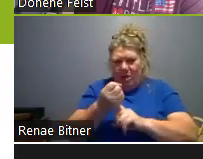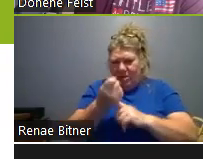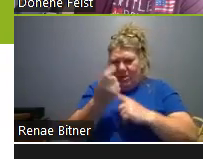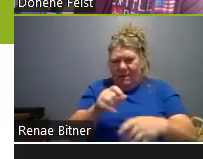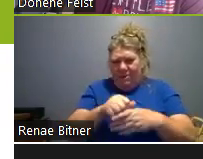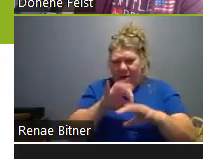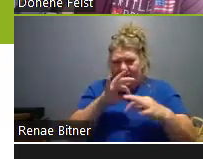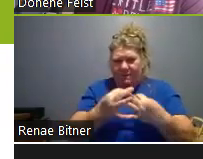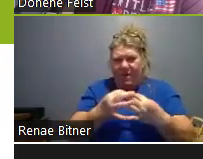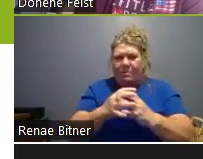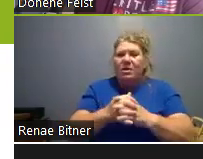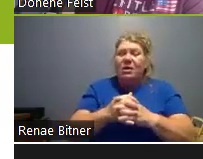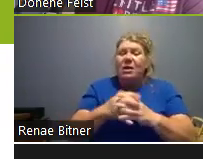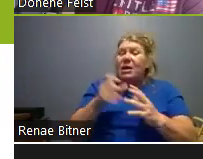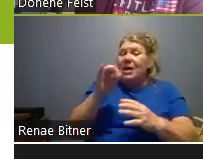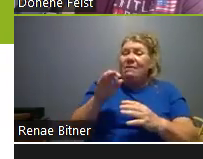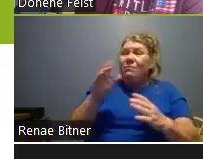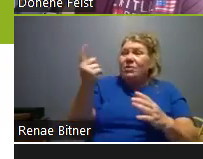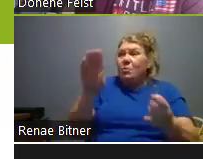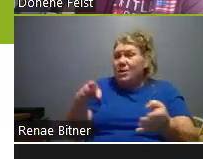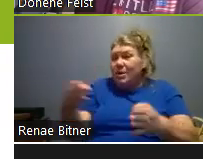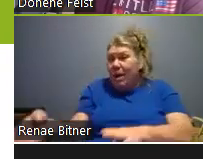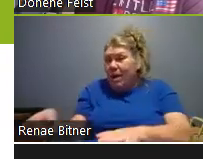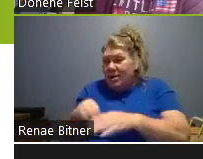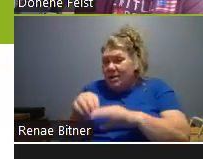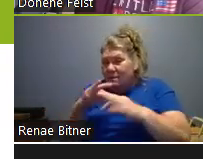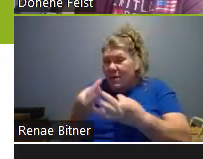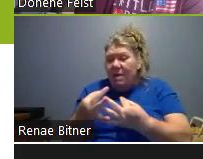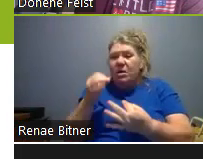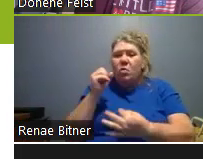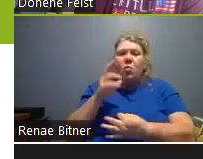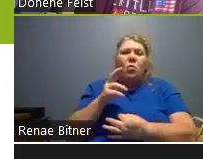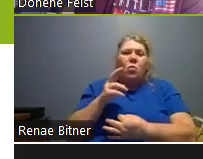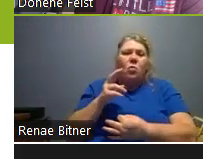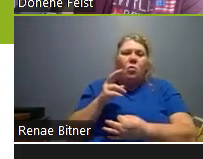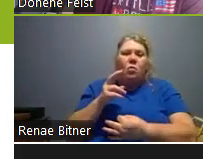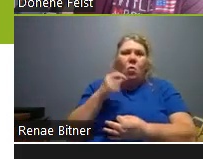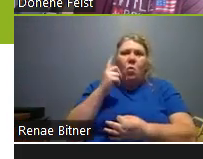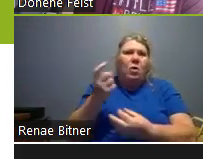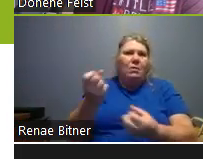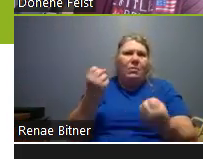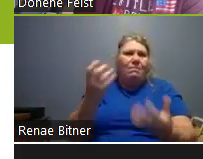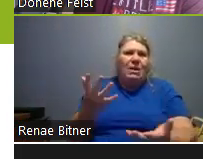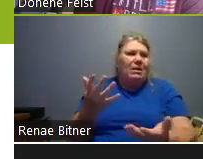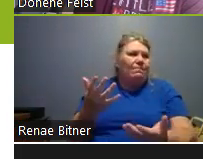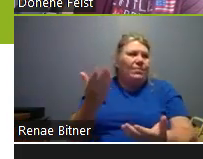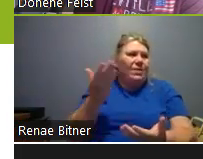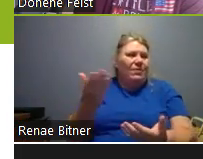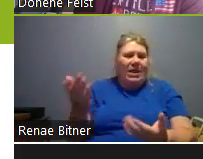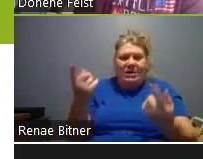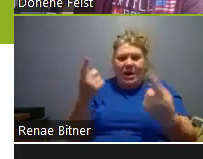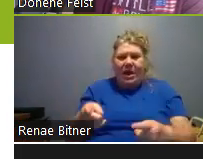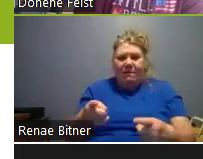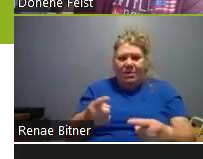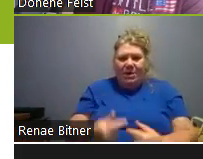that family. So if there's a death in the family, or one of the many uh, things that happen in